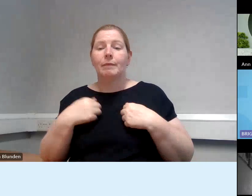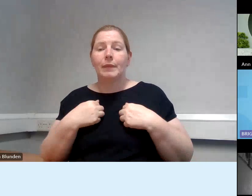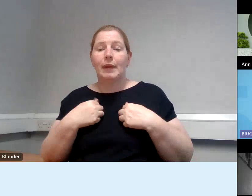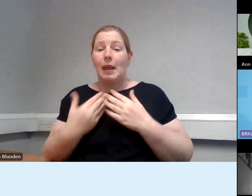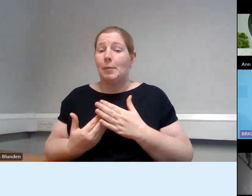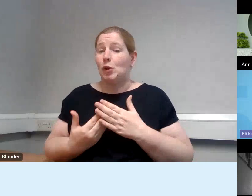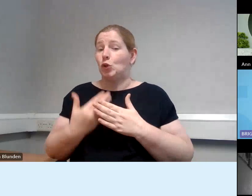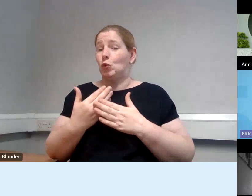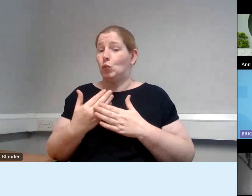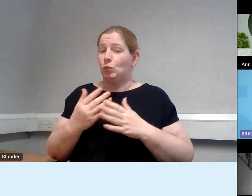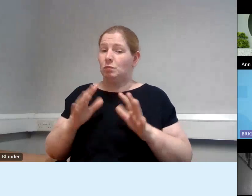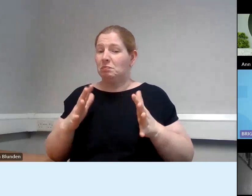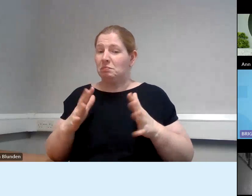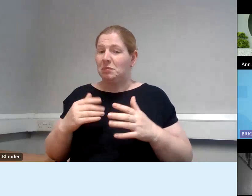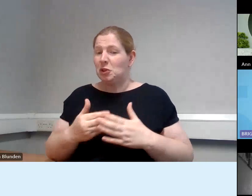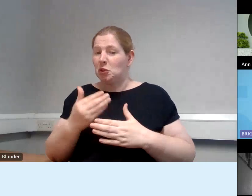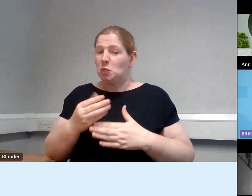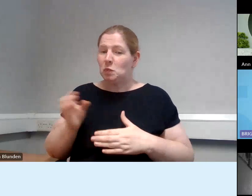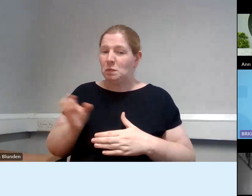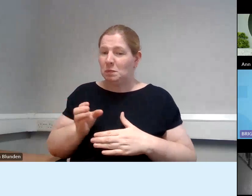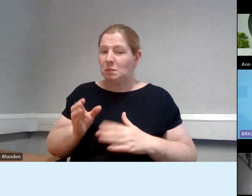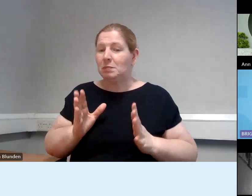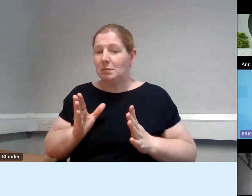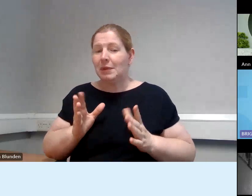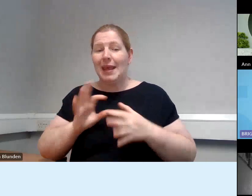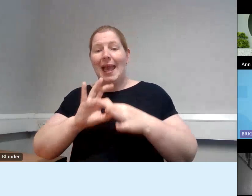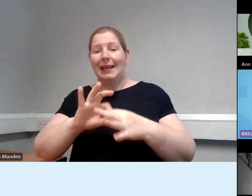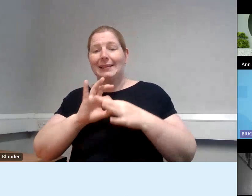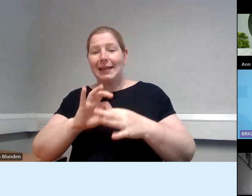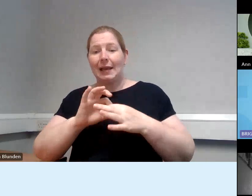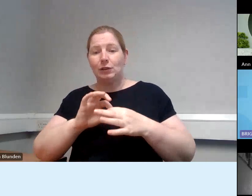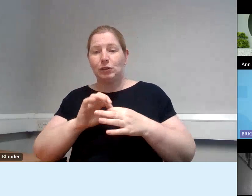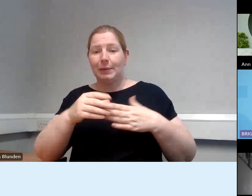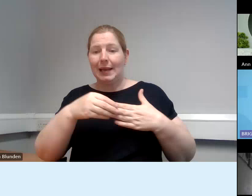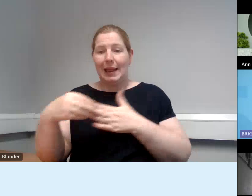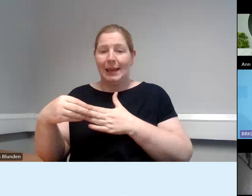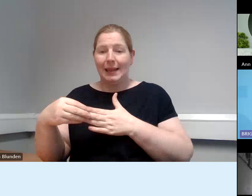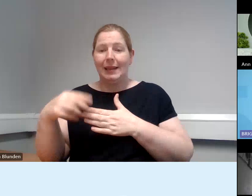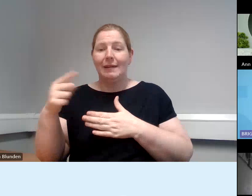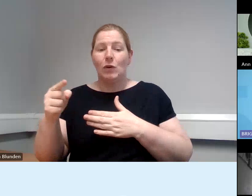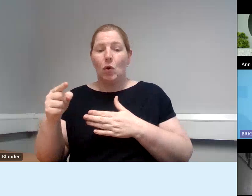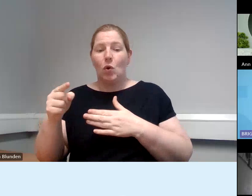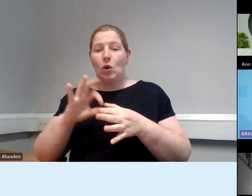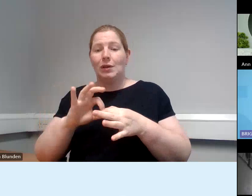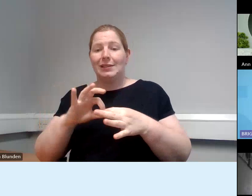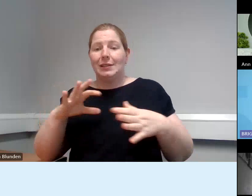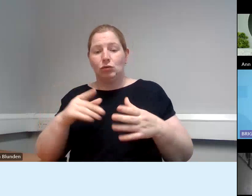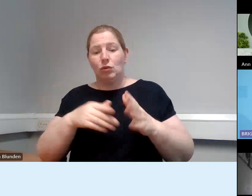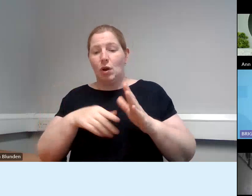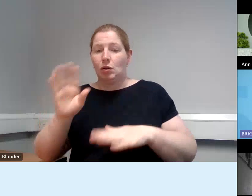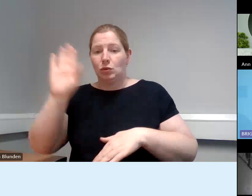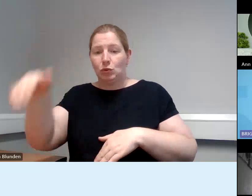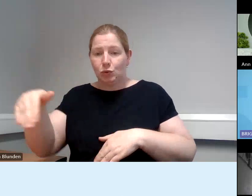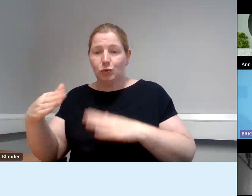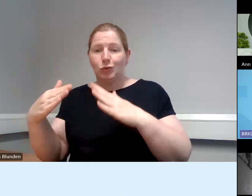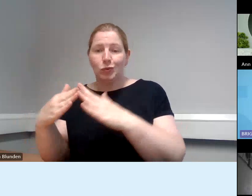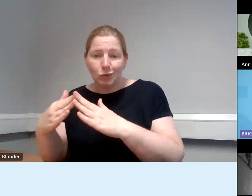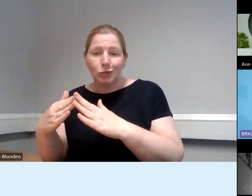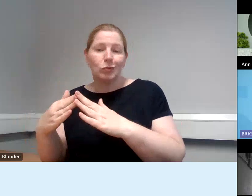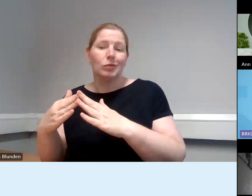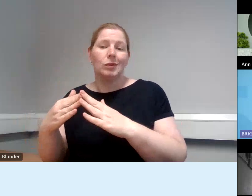new engagement lead for the discharge improvement team, and we are looking at